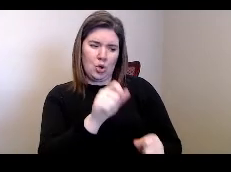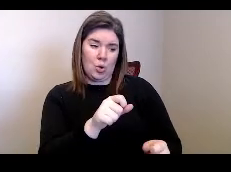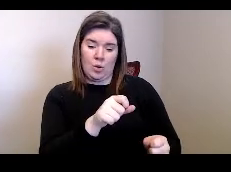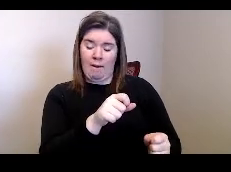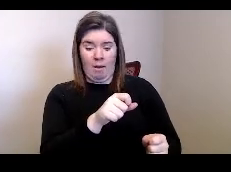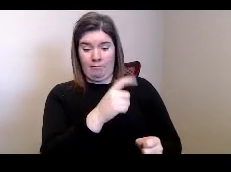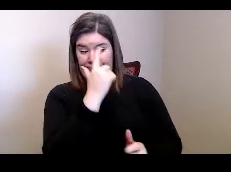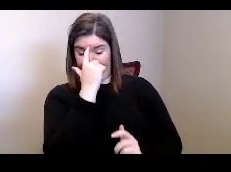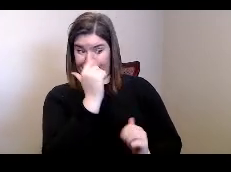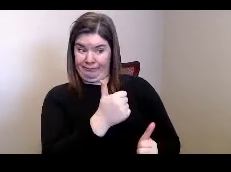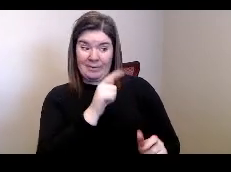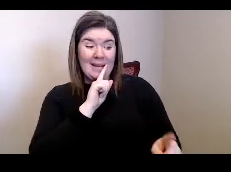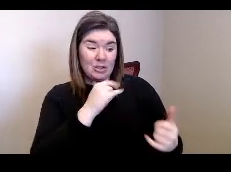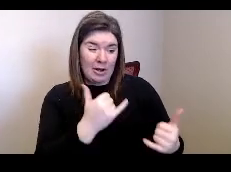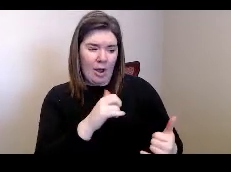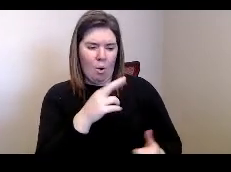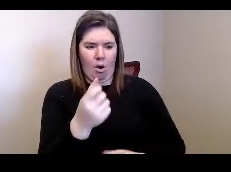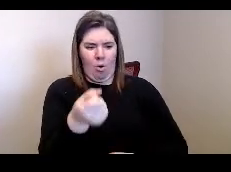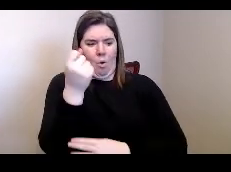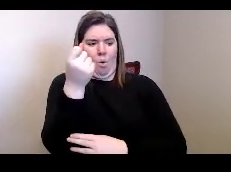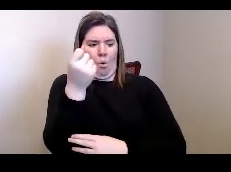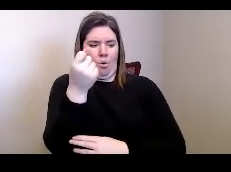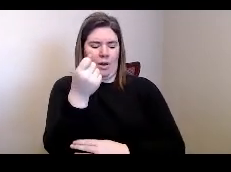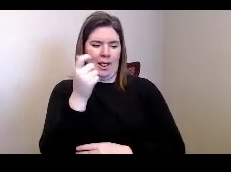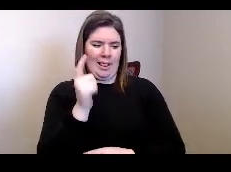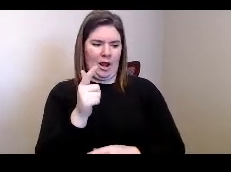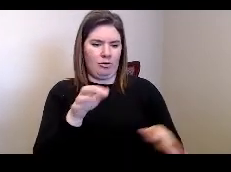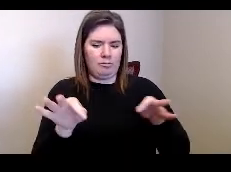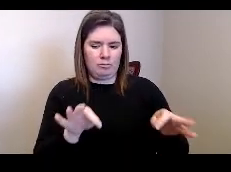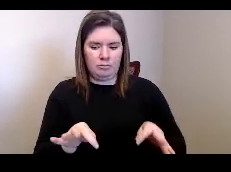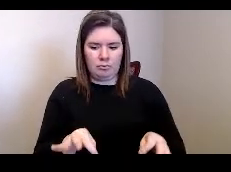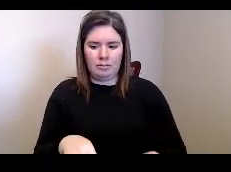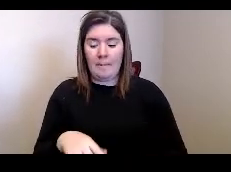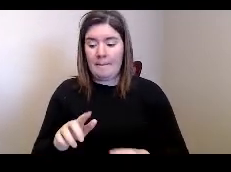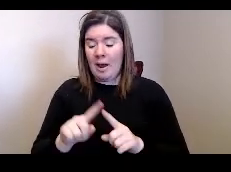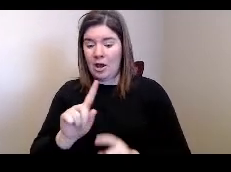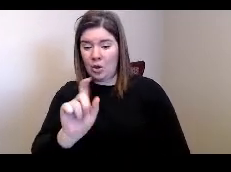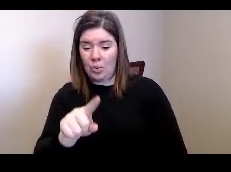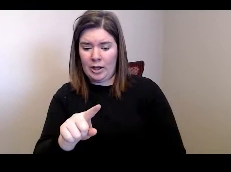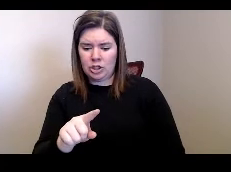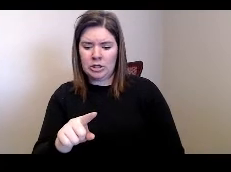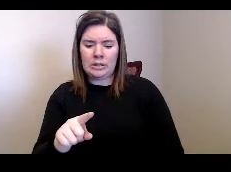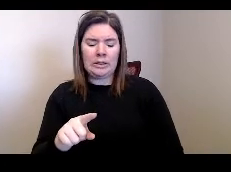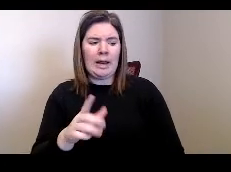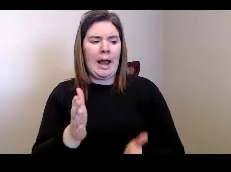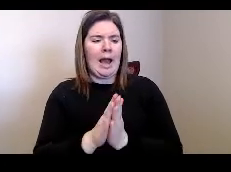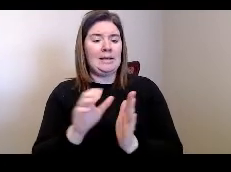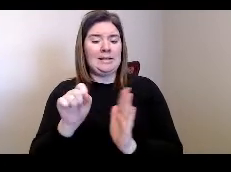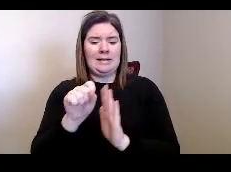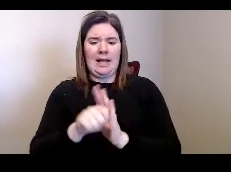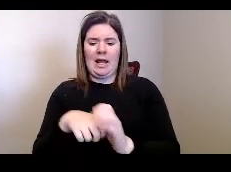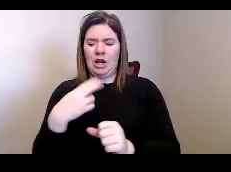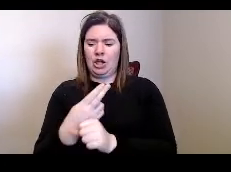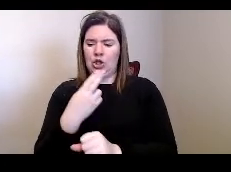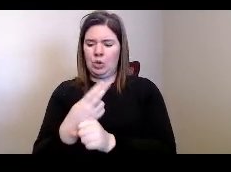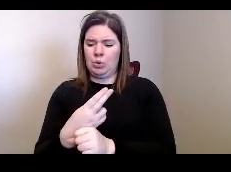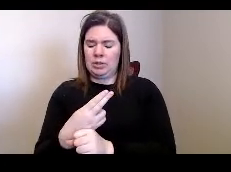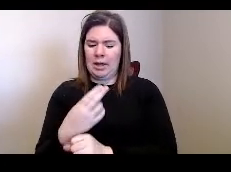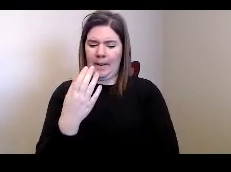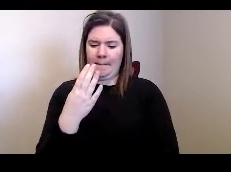like. But the question is, I believe it says that the state is using Tableau and